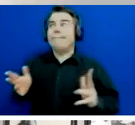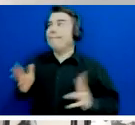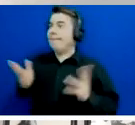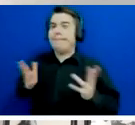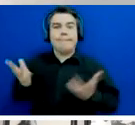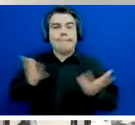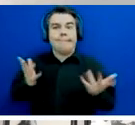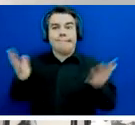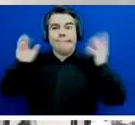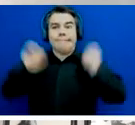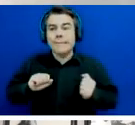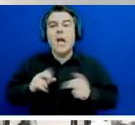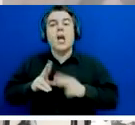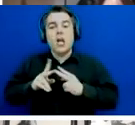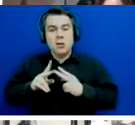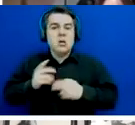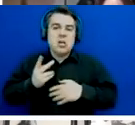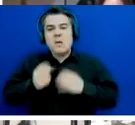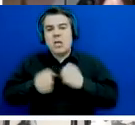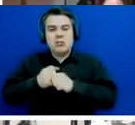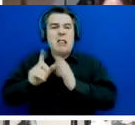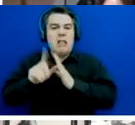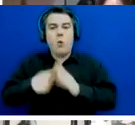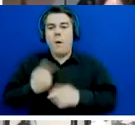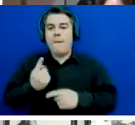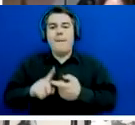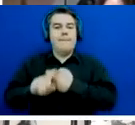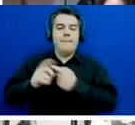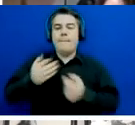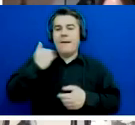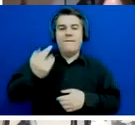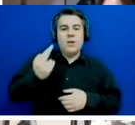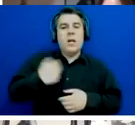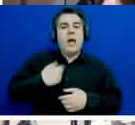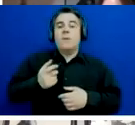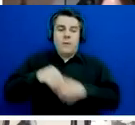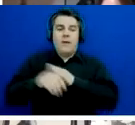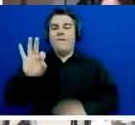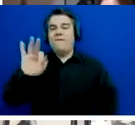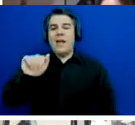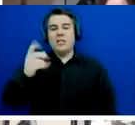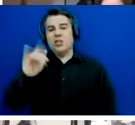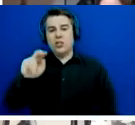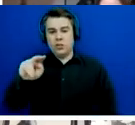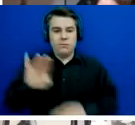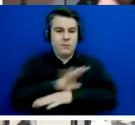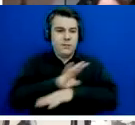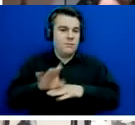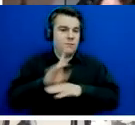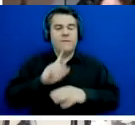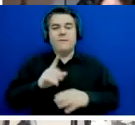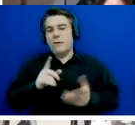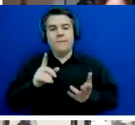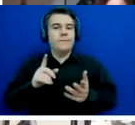later, one of my best friends that I'd worked with, I was a fashion stylist, worked in the fashion industry for doing print ads and commercials,